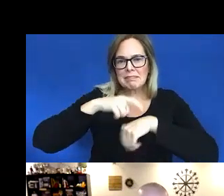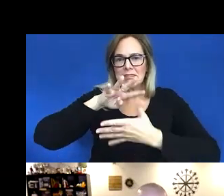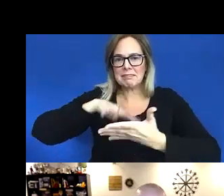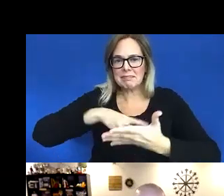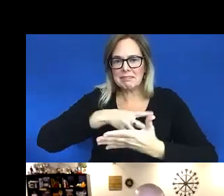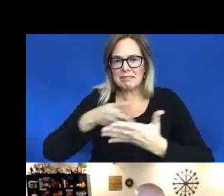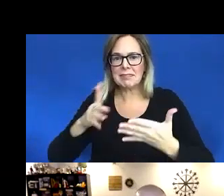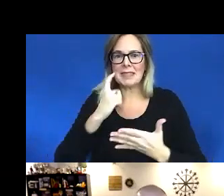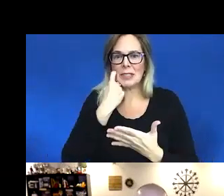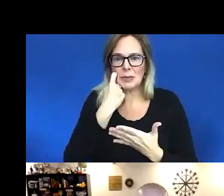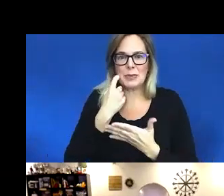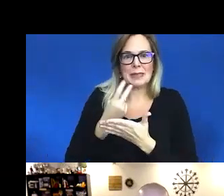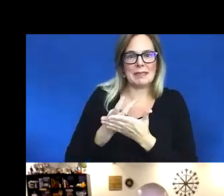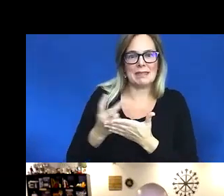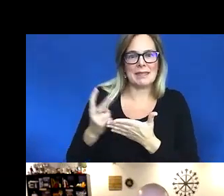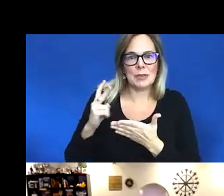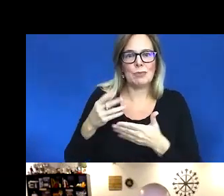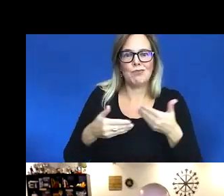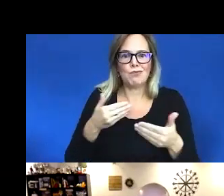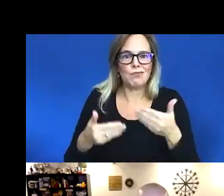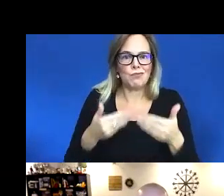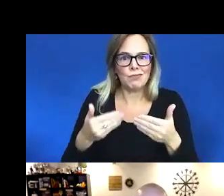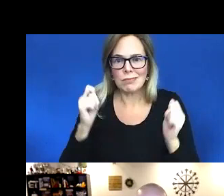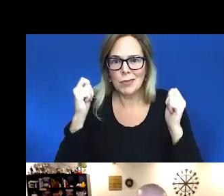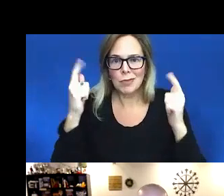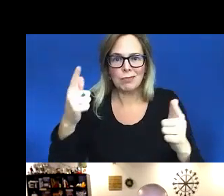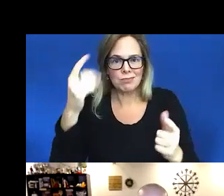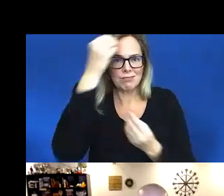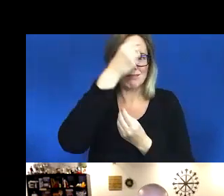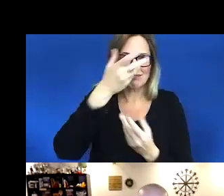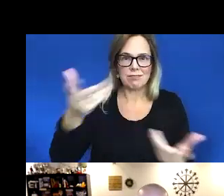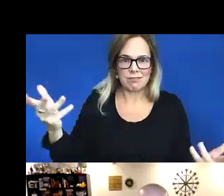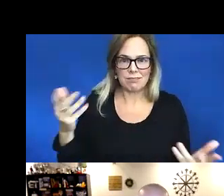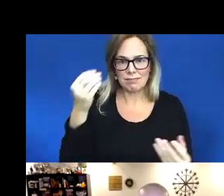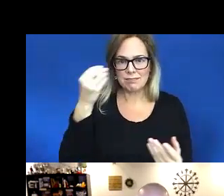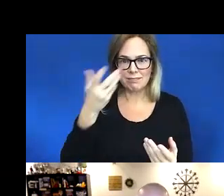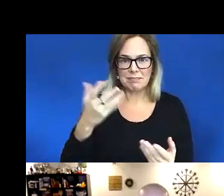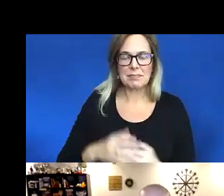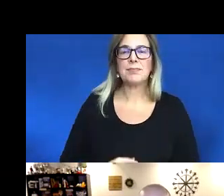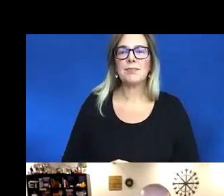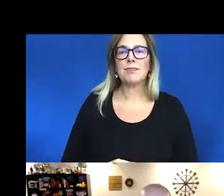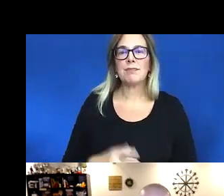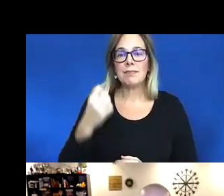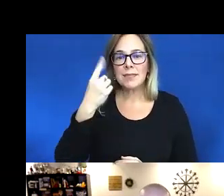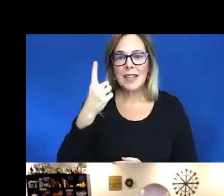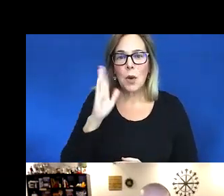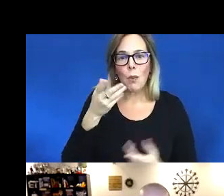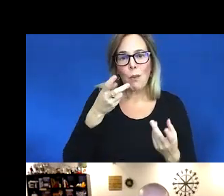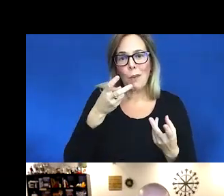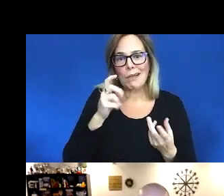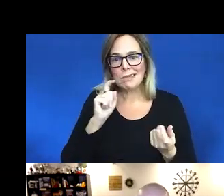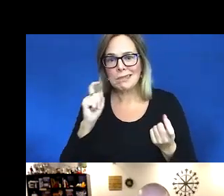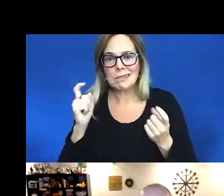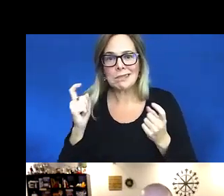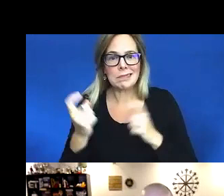last 2 weeks to make sure that everyone in the organization is aware of what's happening. And this migration is going to happen for the 2 weeks before Thanksgiving. And then we're going to take a